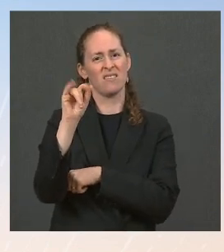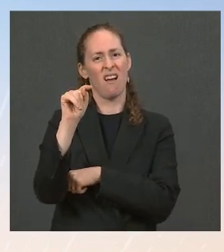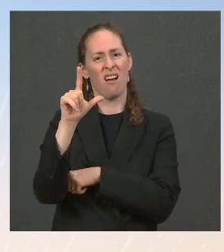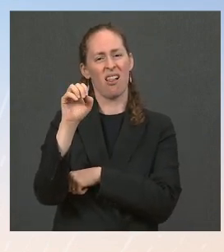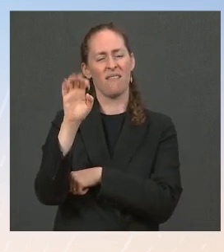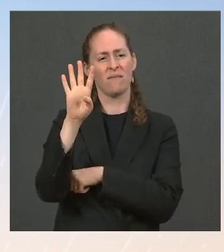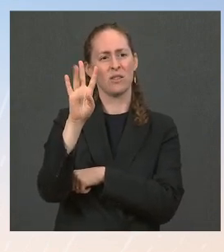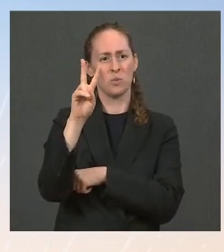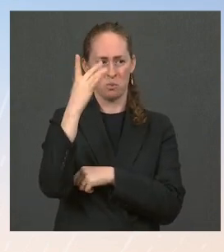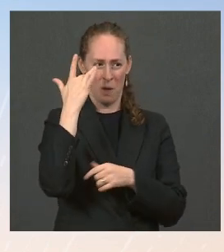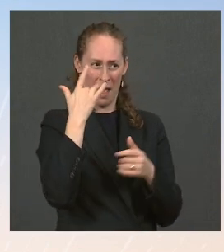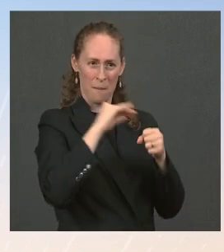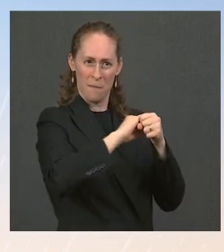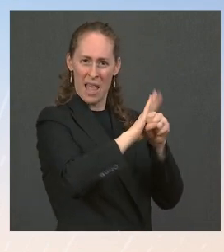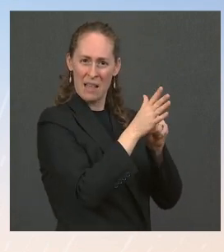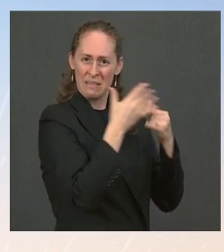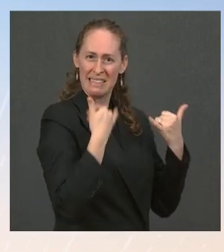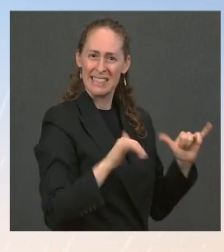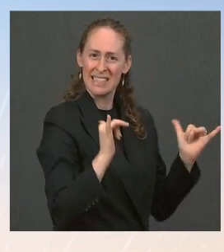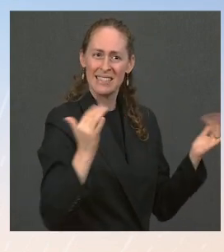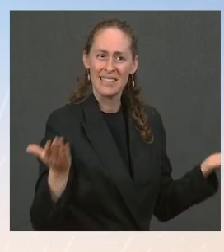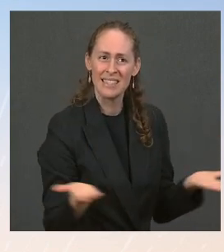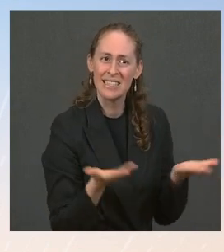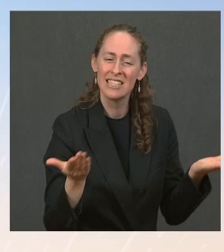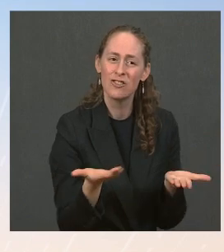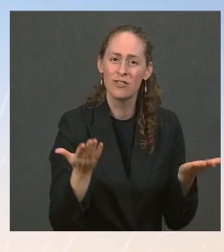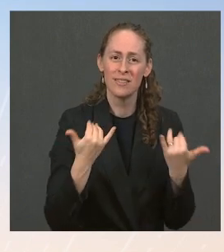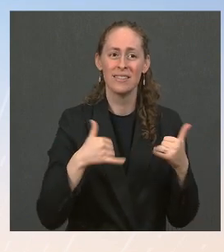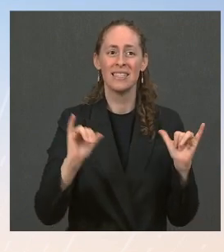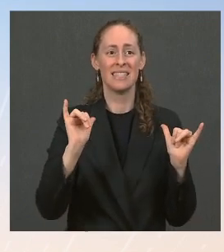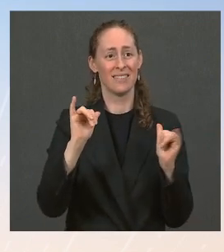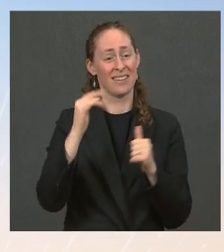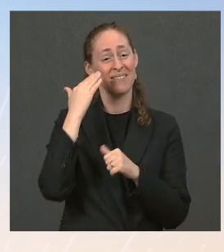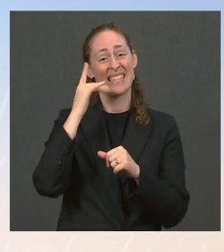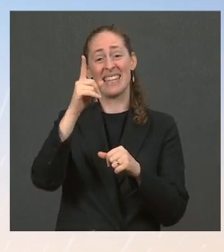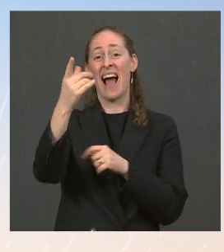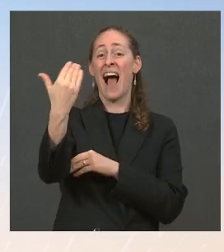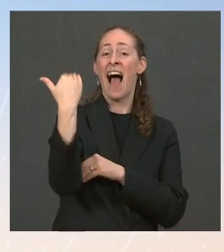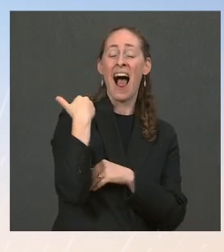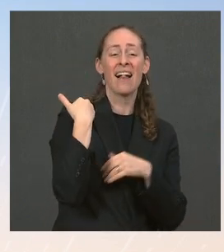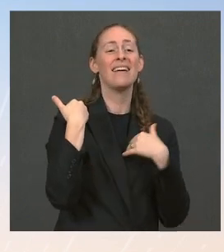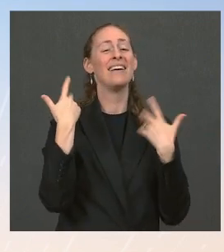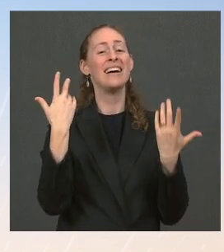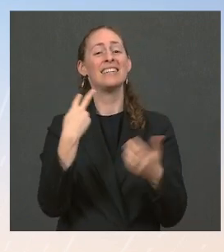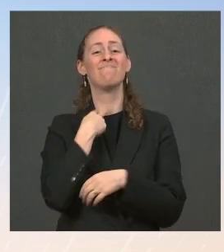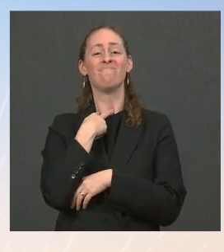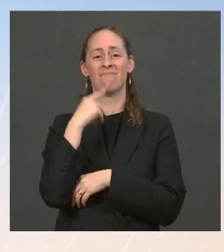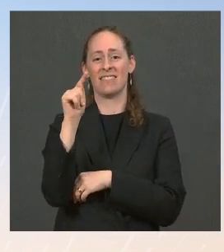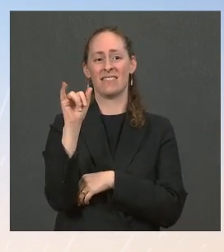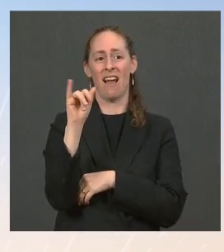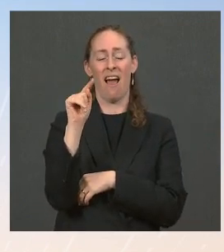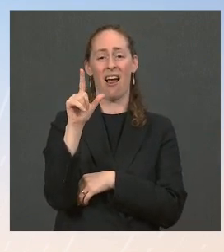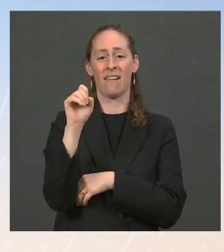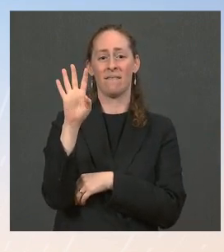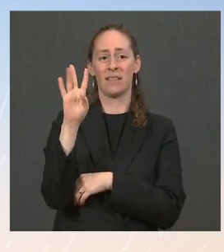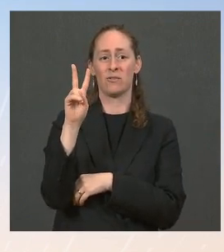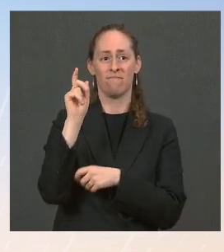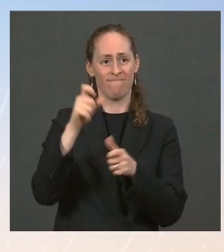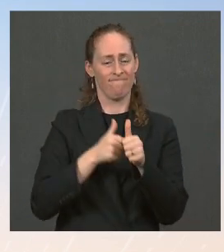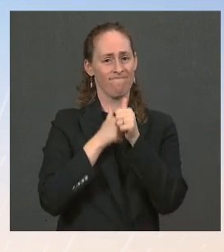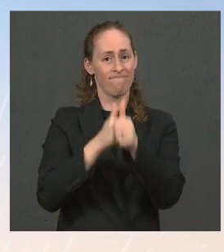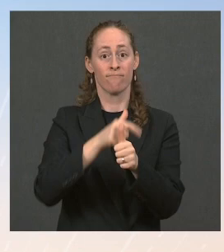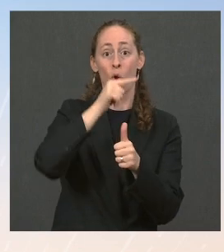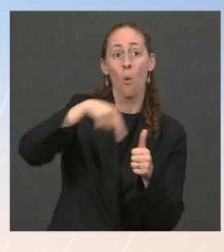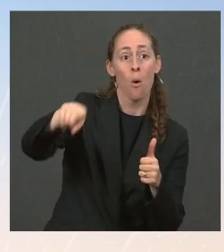This is what is conveyed to anyone who has questions. Those individuals who are eligible to stay in the United States